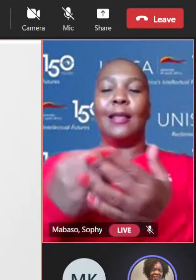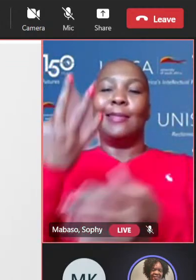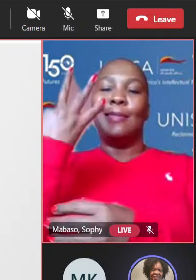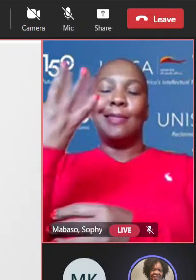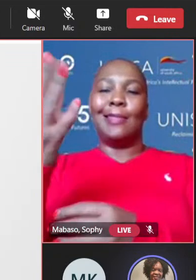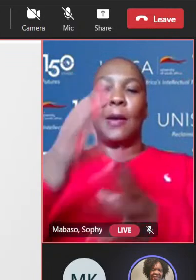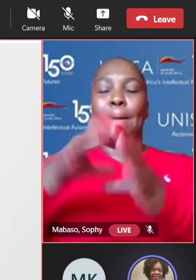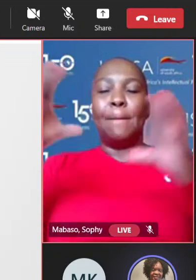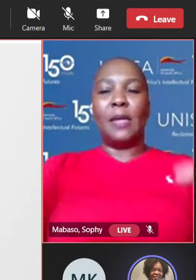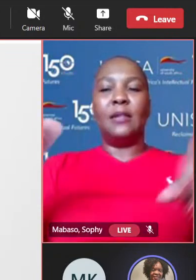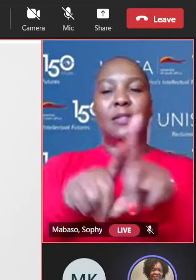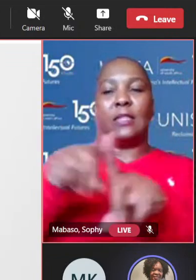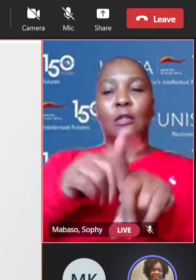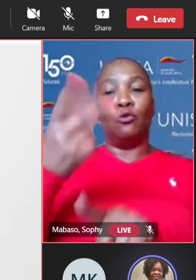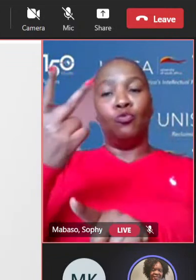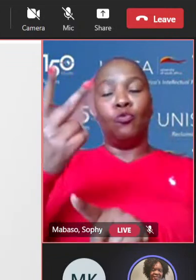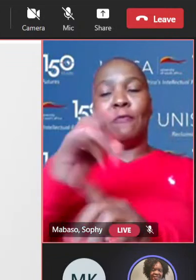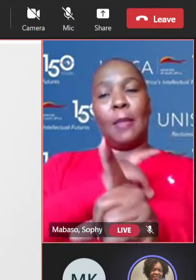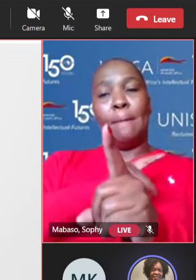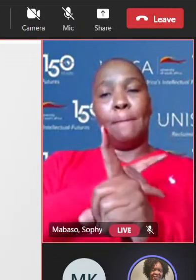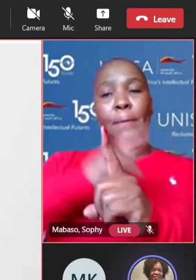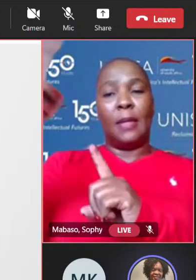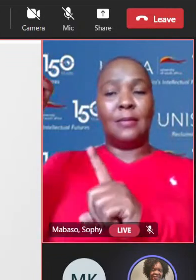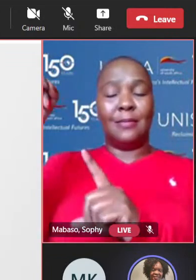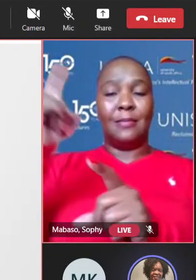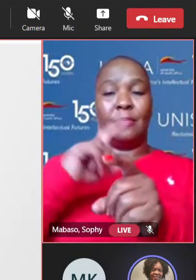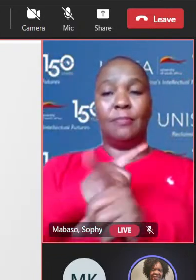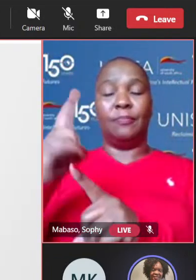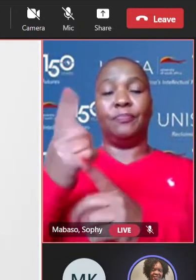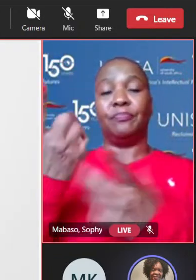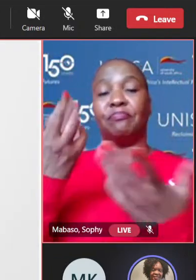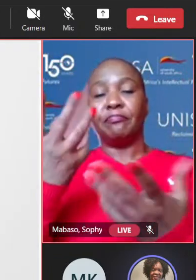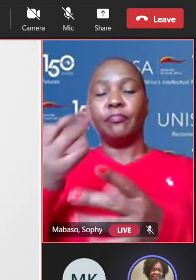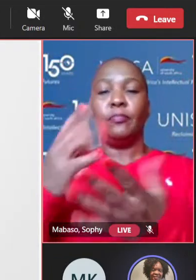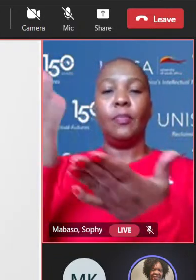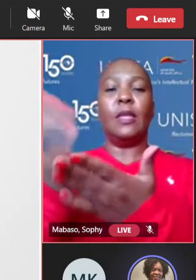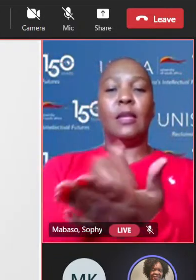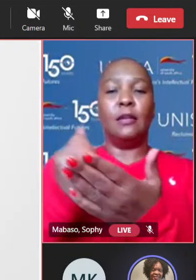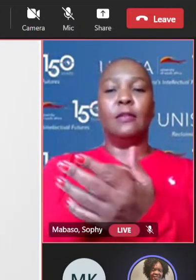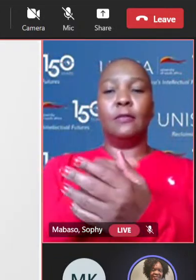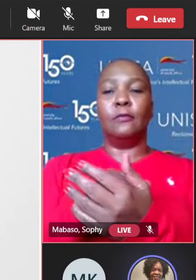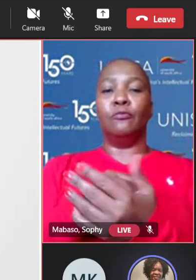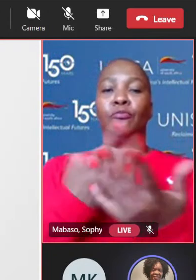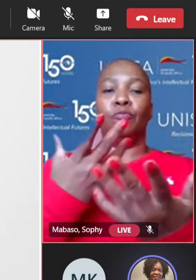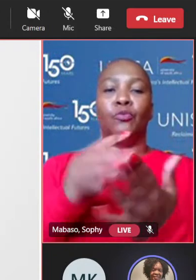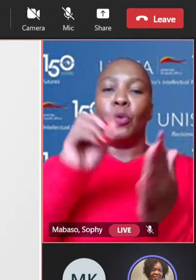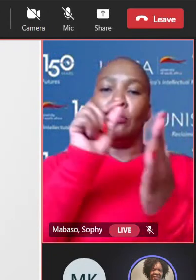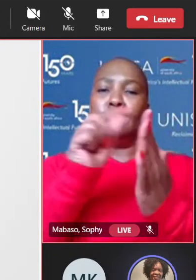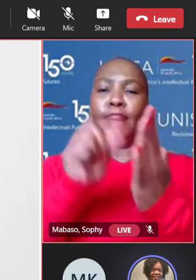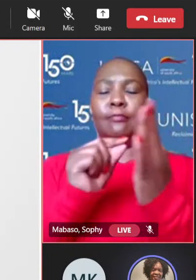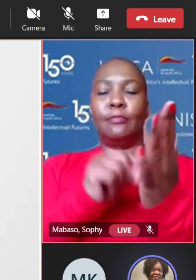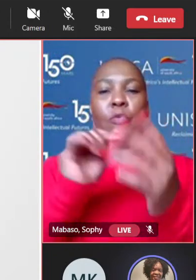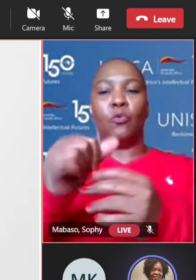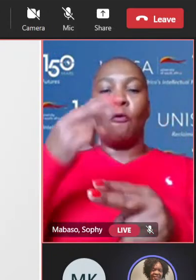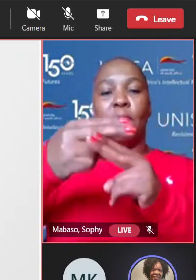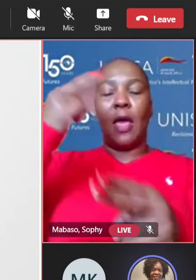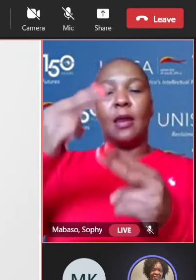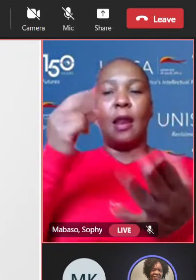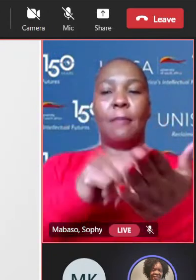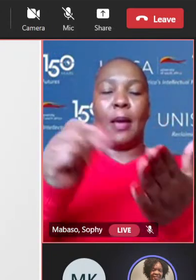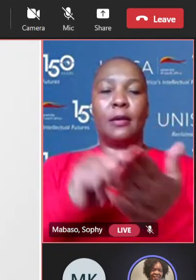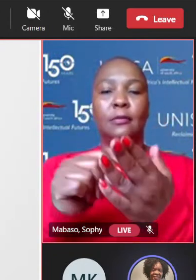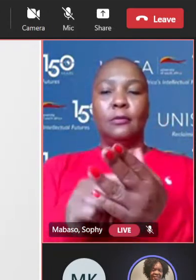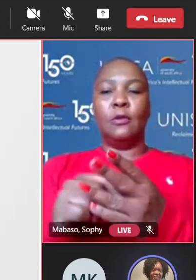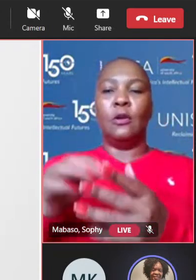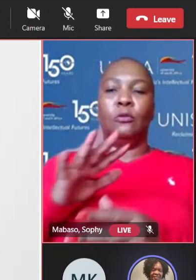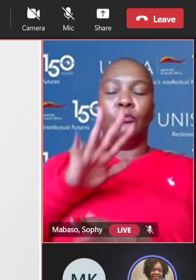of the best tests are taken in order to calculate your final mark. But as I said, don't panic about it,